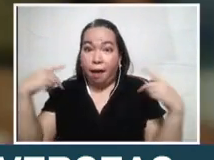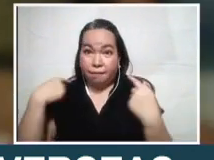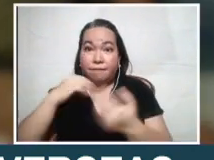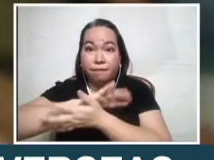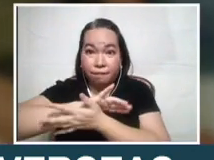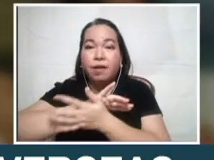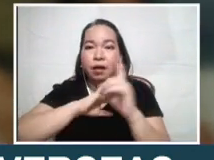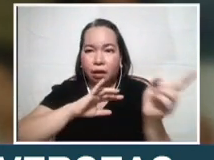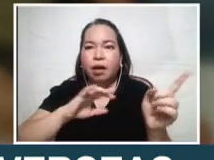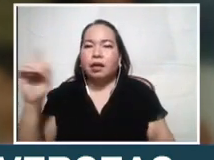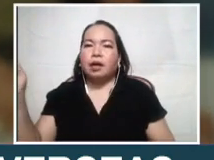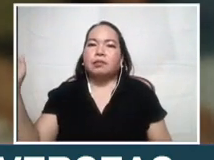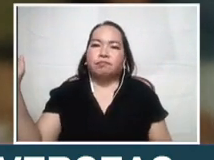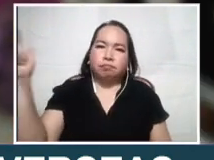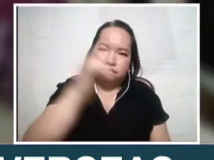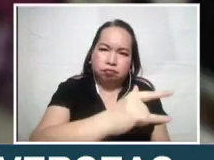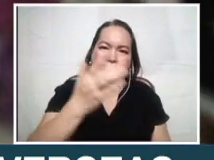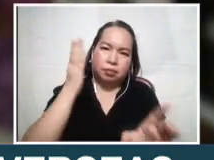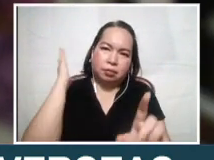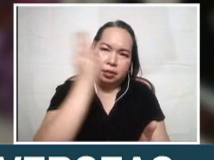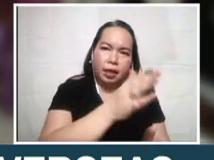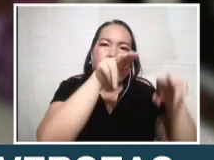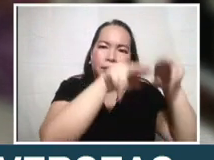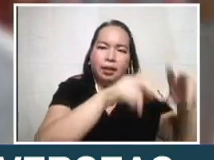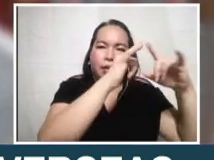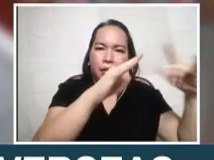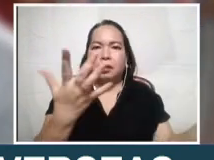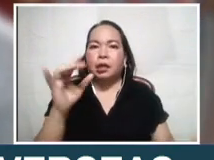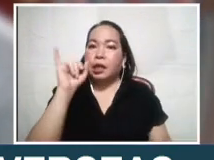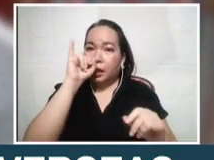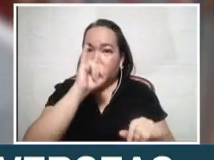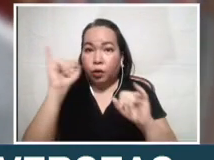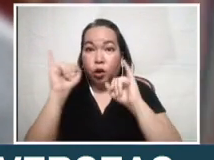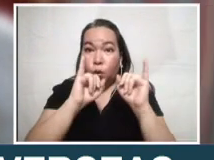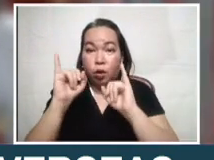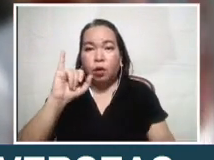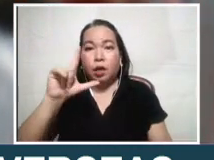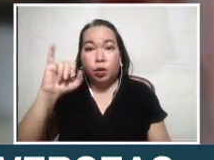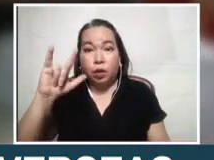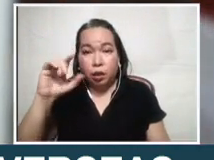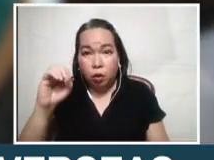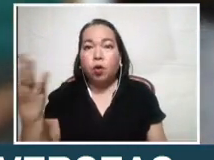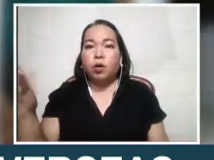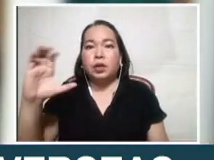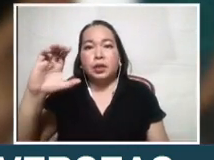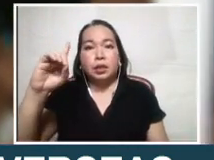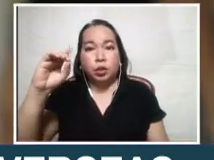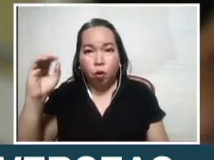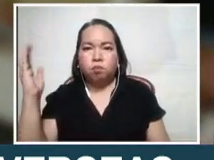flown back directly to Cebu and probably to Iloilo, Rayam de Oro, and probably Davao City. And even,